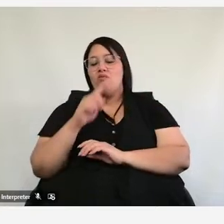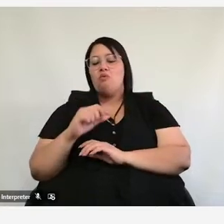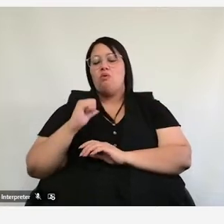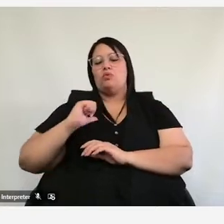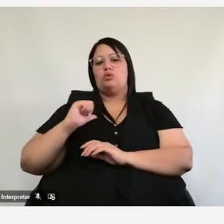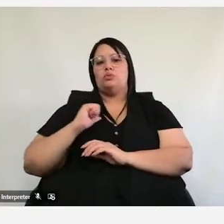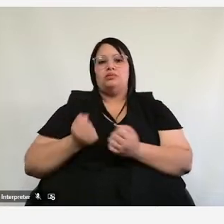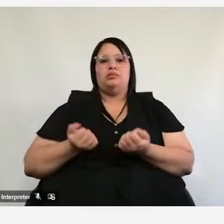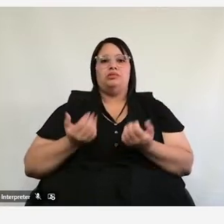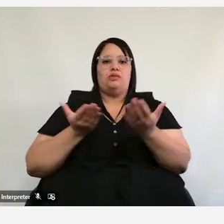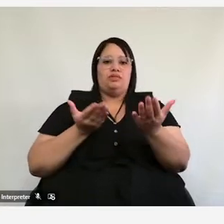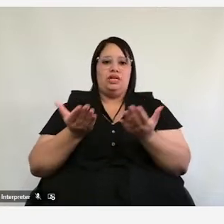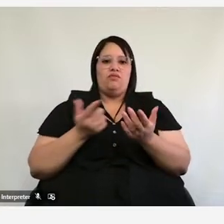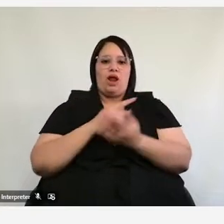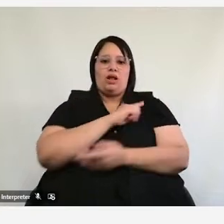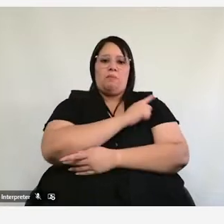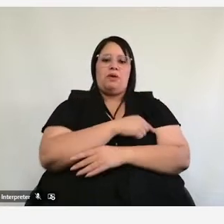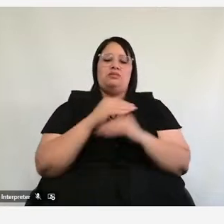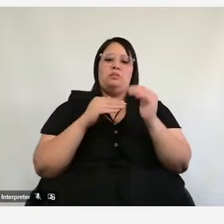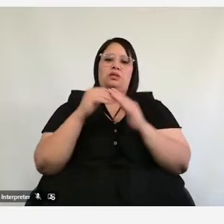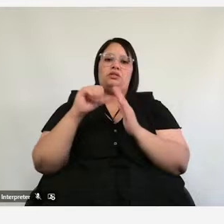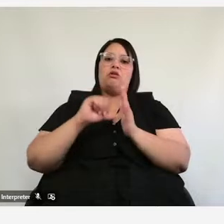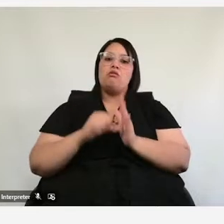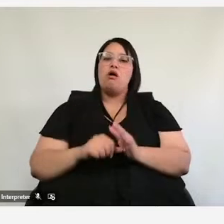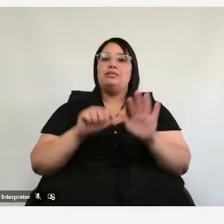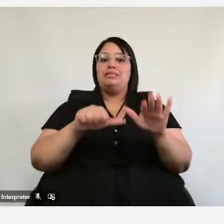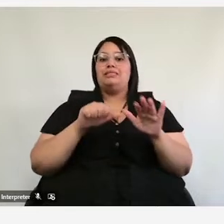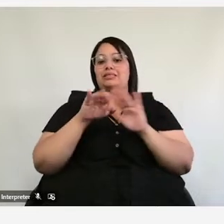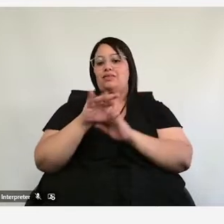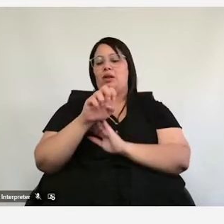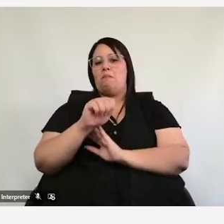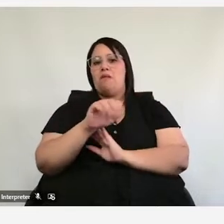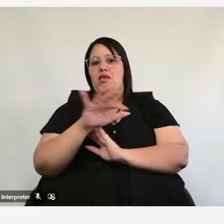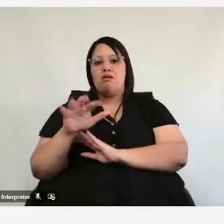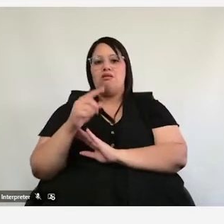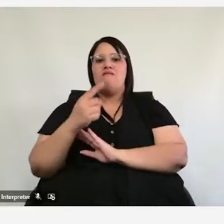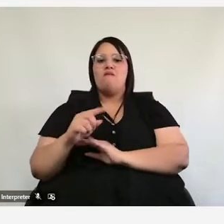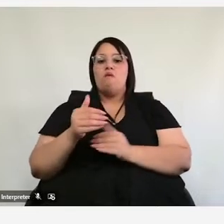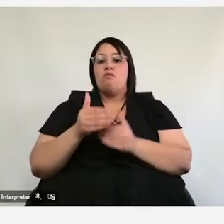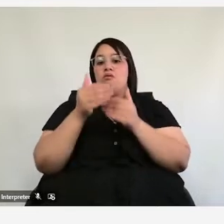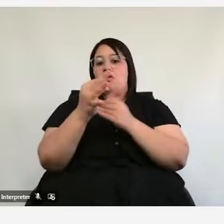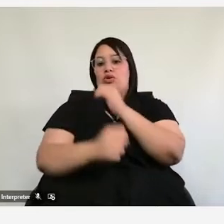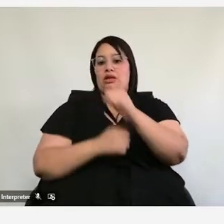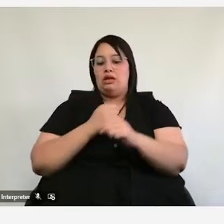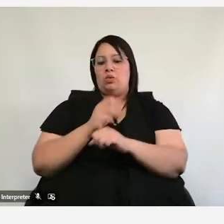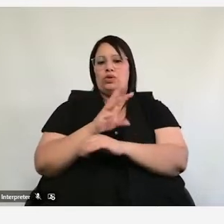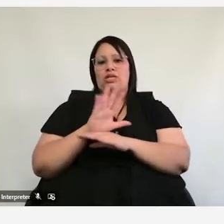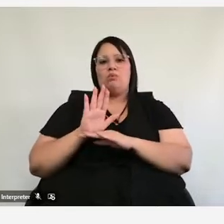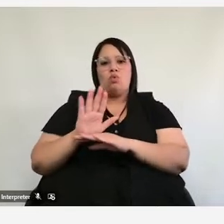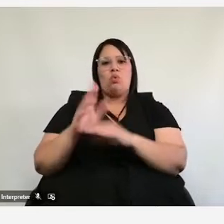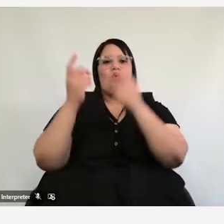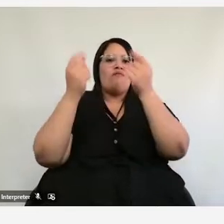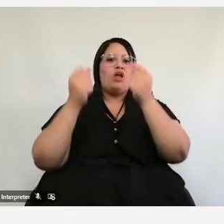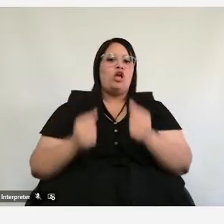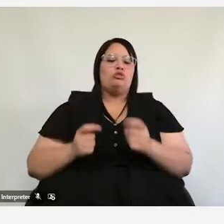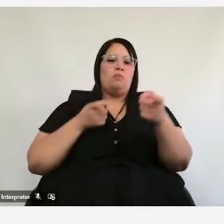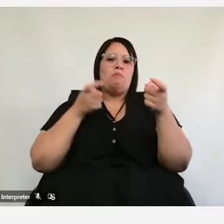Service Delivery and Capacity Building Grant. 63 million rand over the MTF for the Western Cape Financial